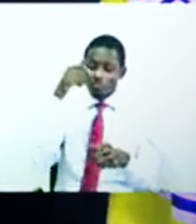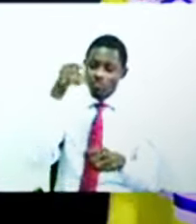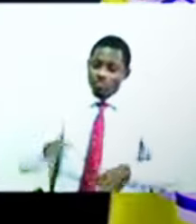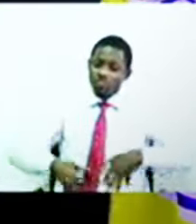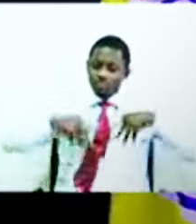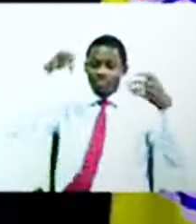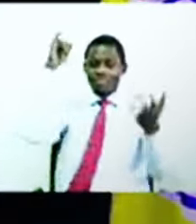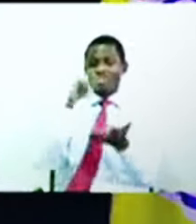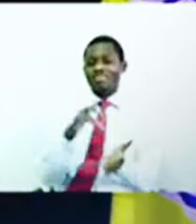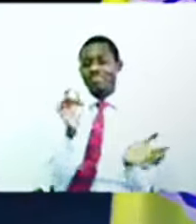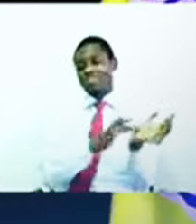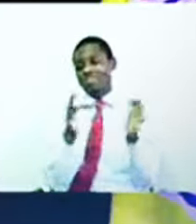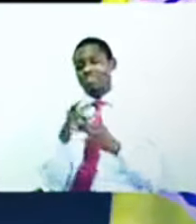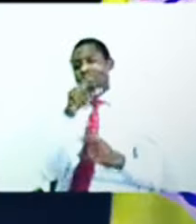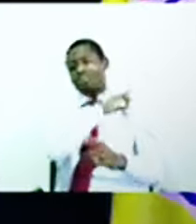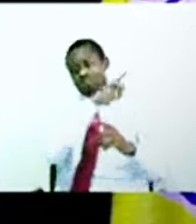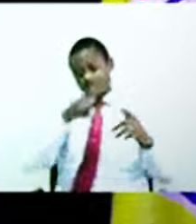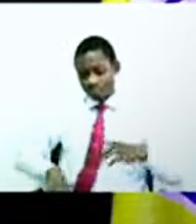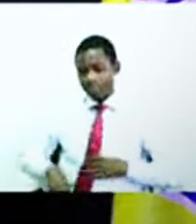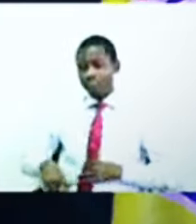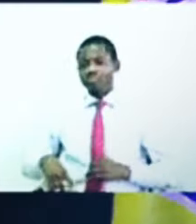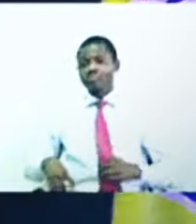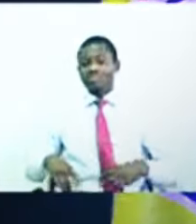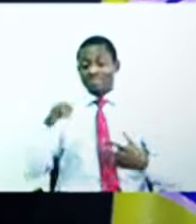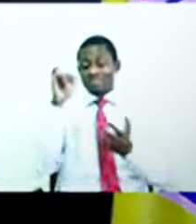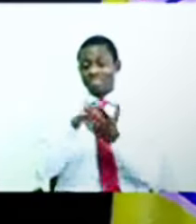is Lord.